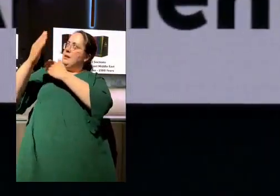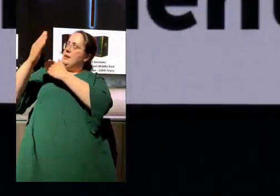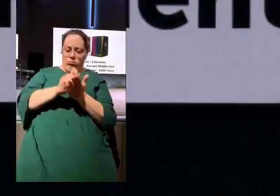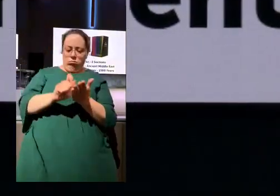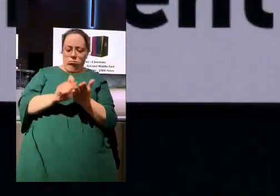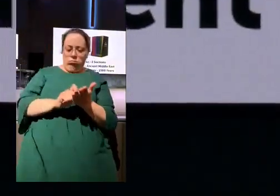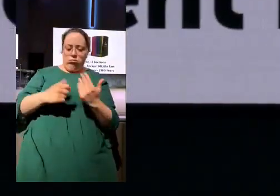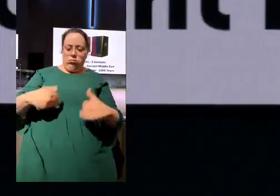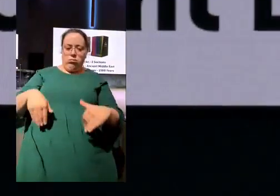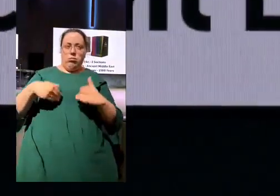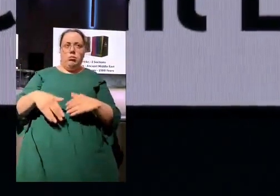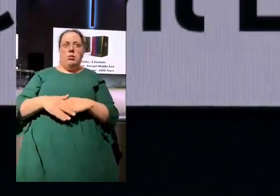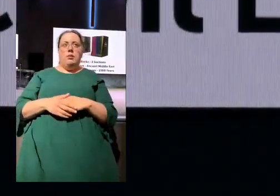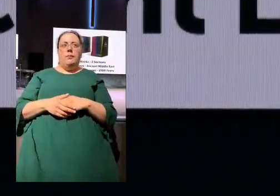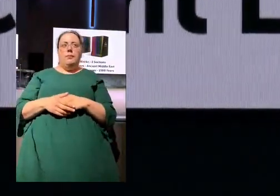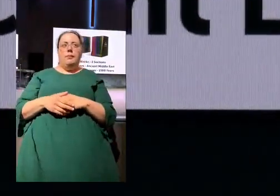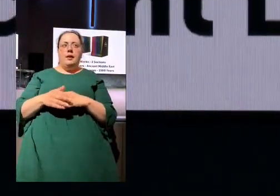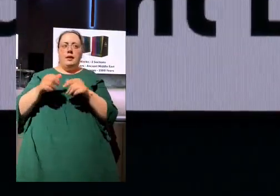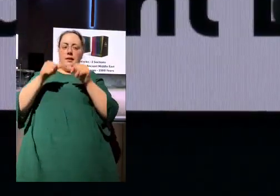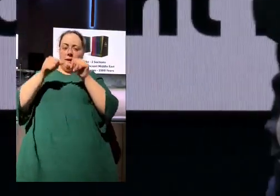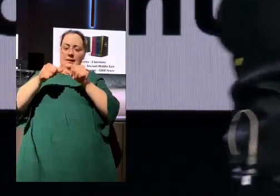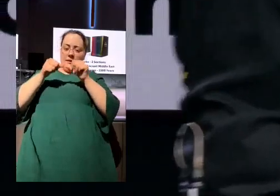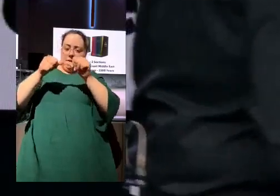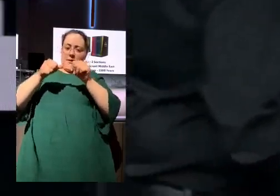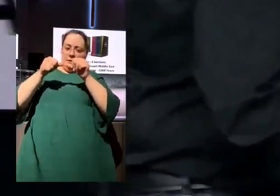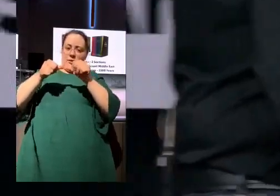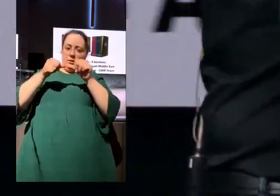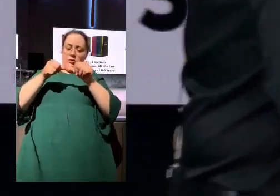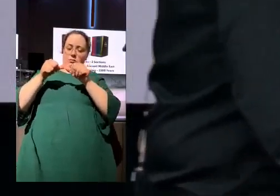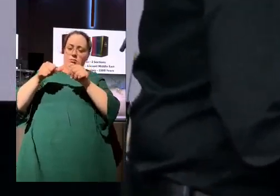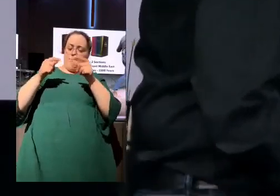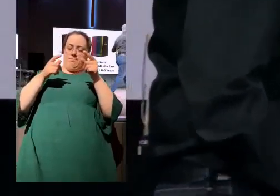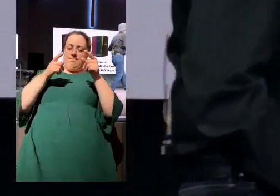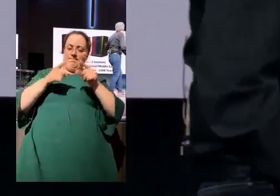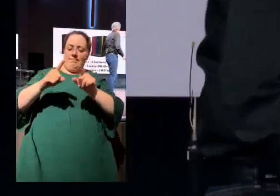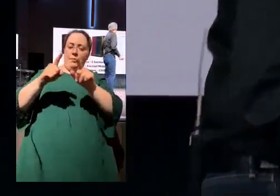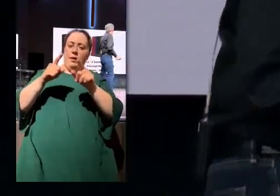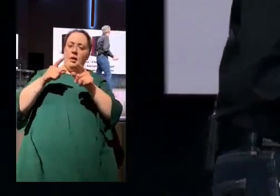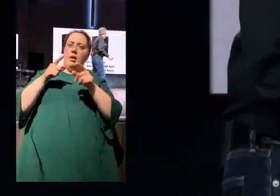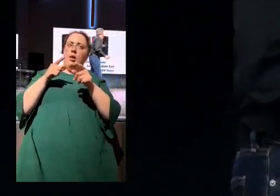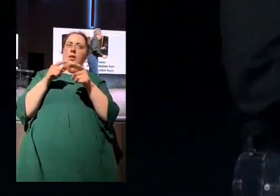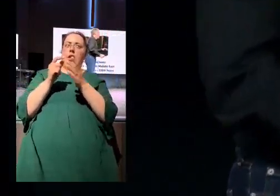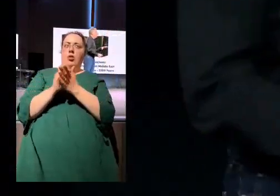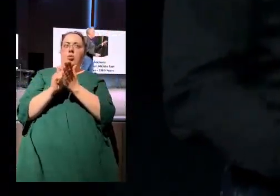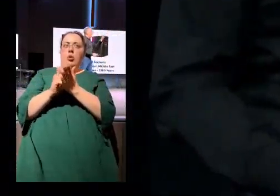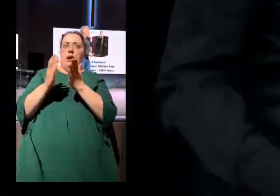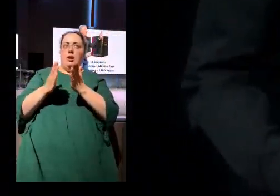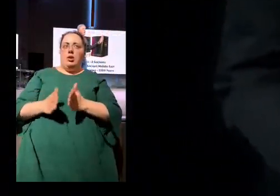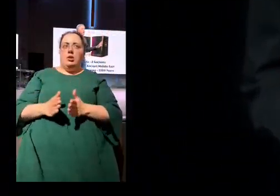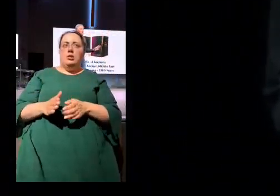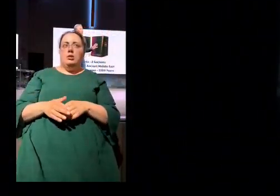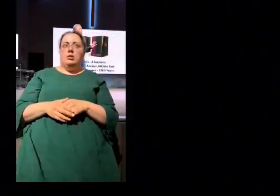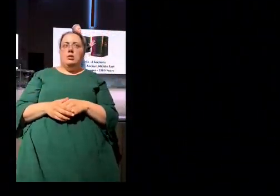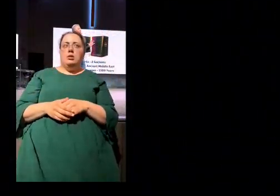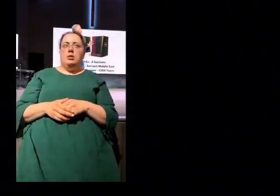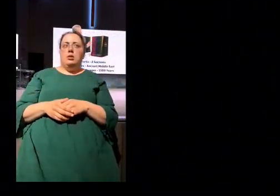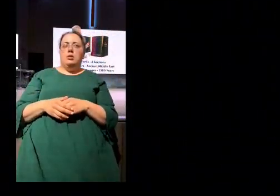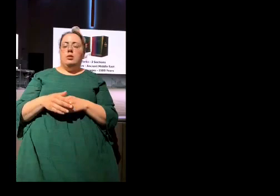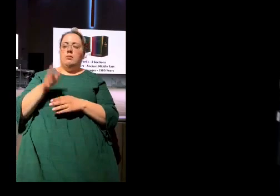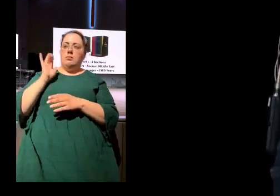The consistency of the story that came through all these authors in many different areas of the